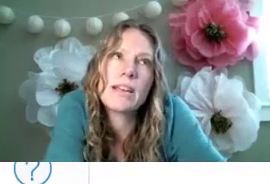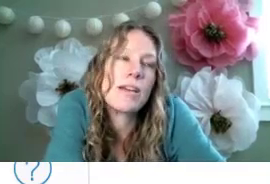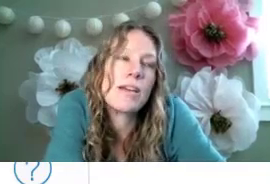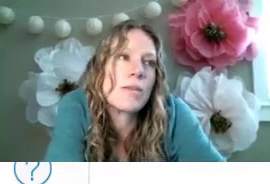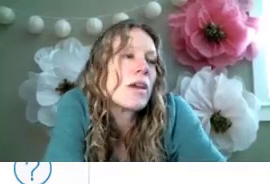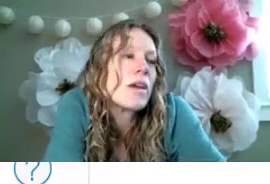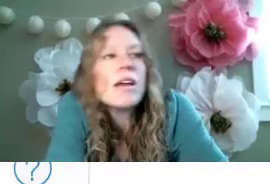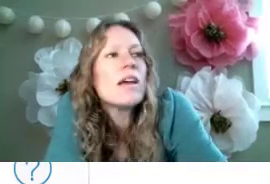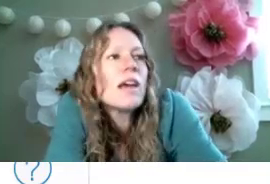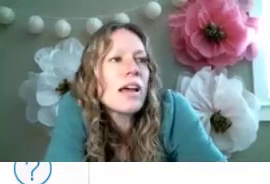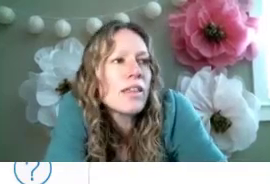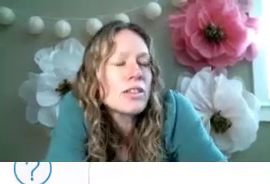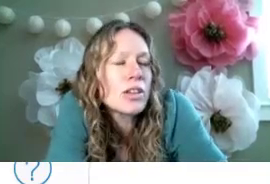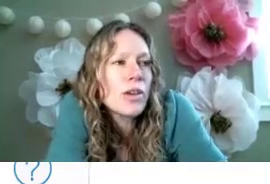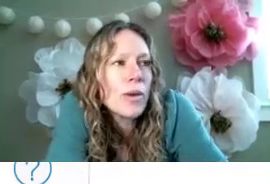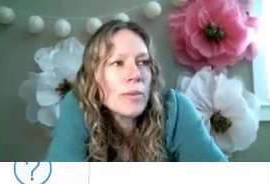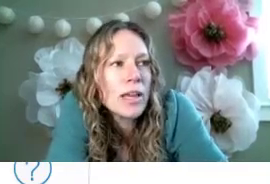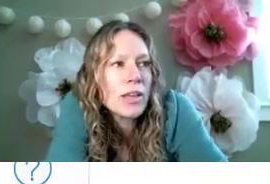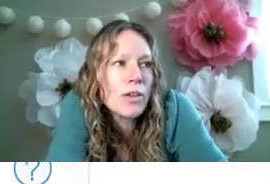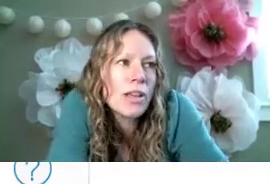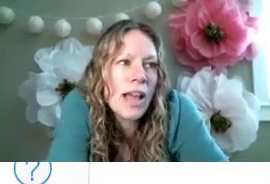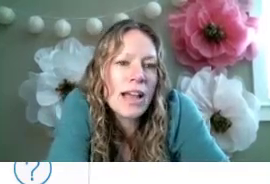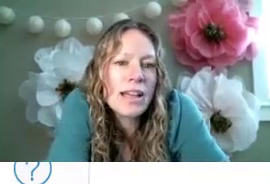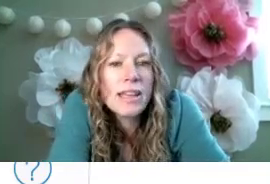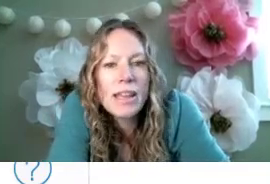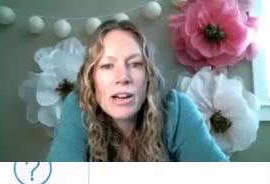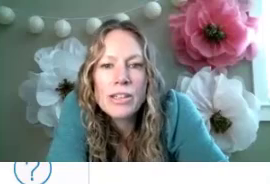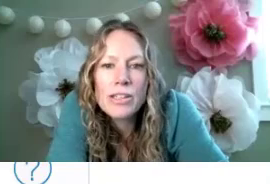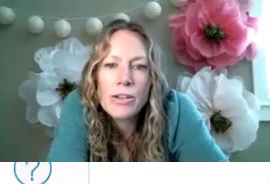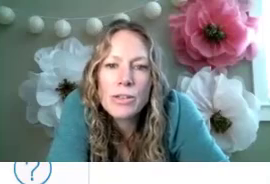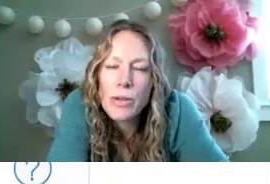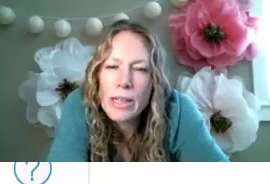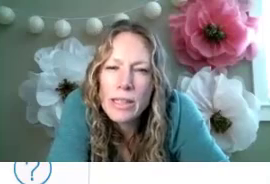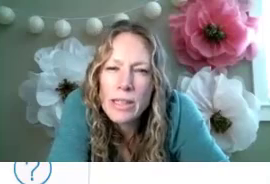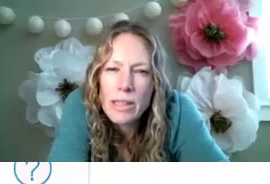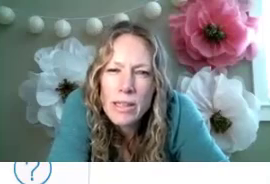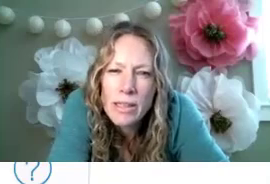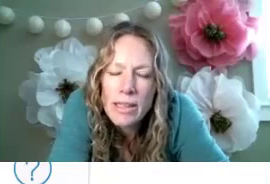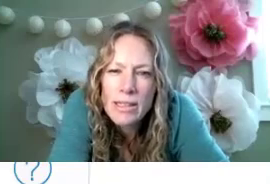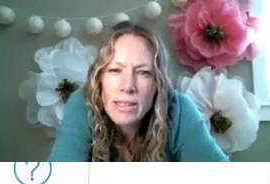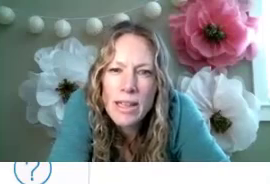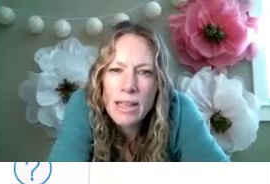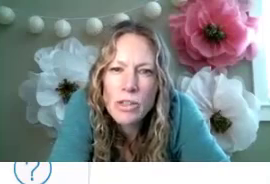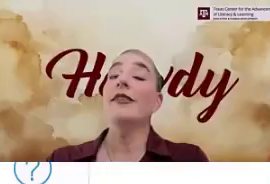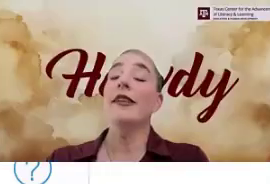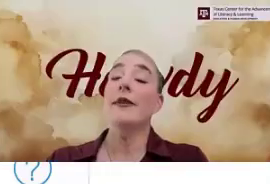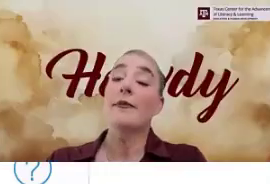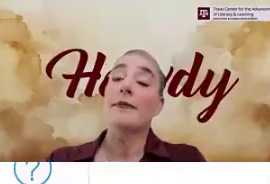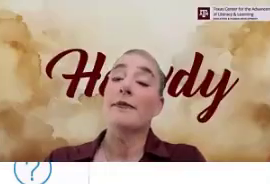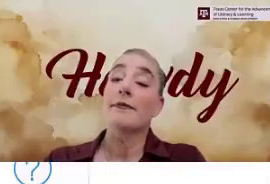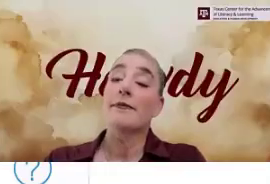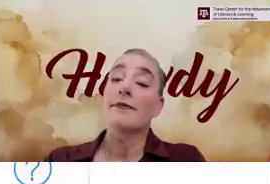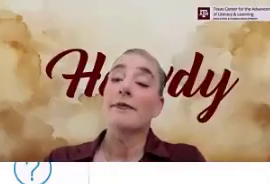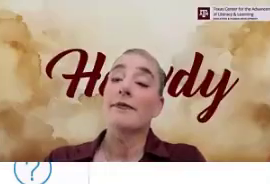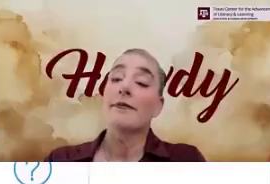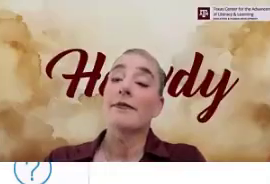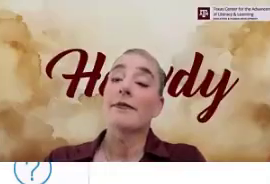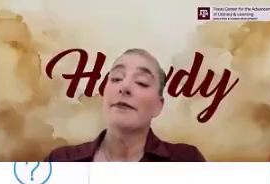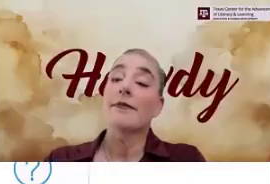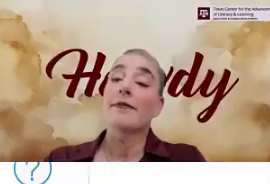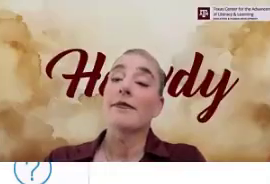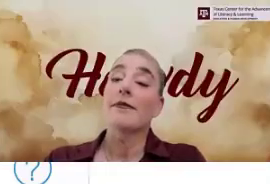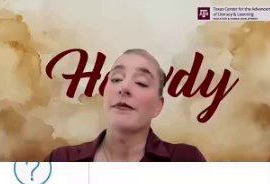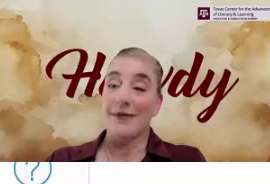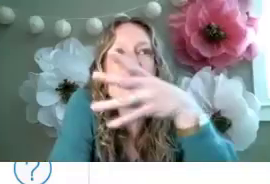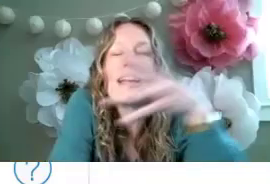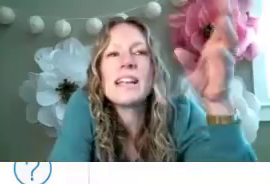is there's a great website you can look at. Click here to go to it. It's not. But what is it? Well, I